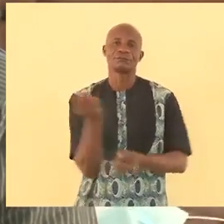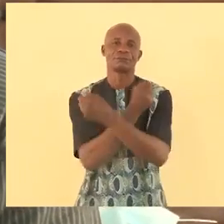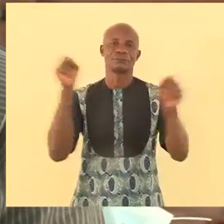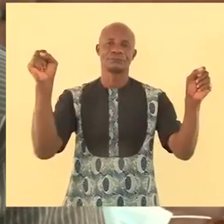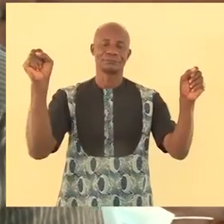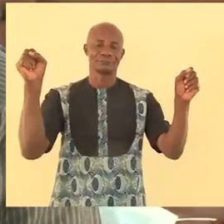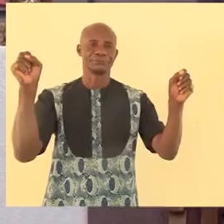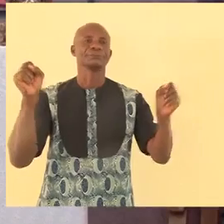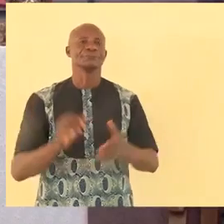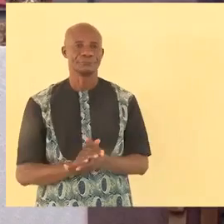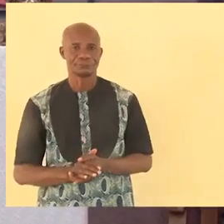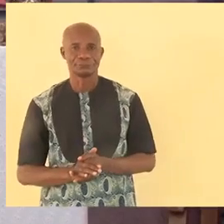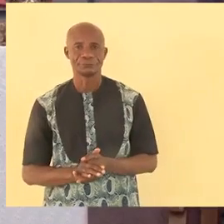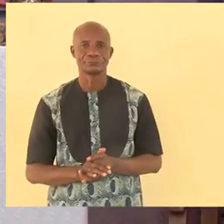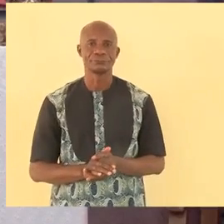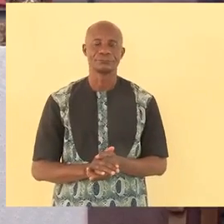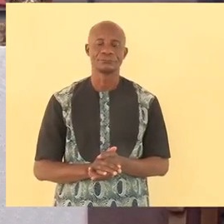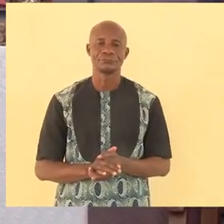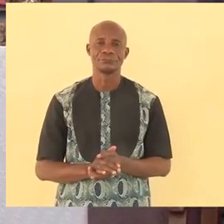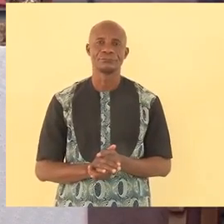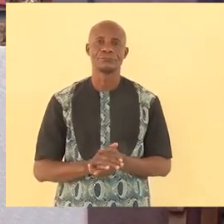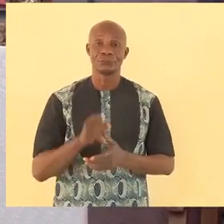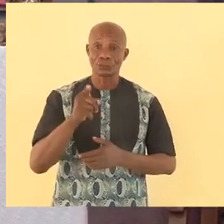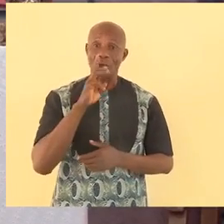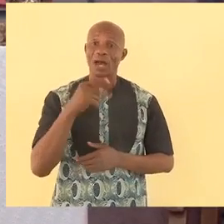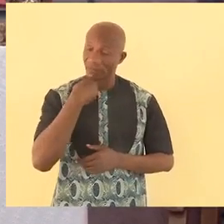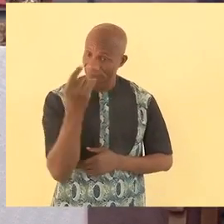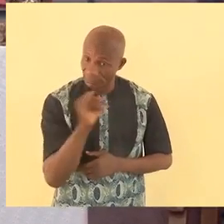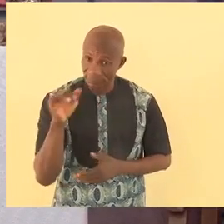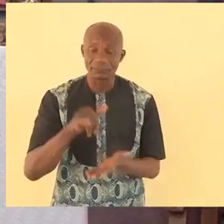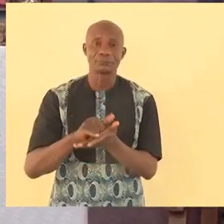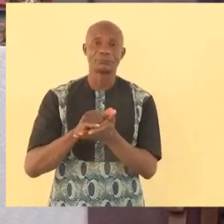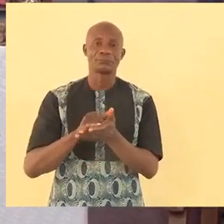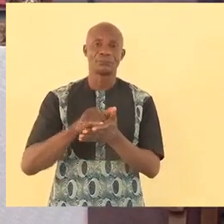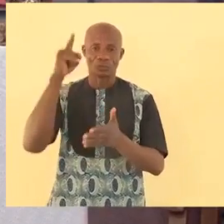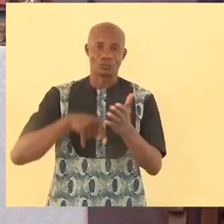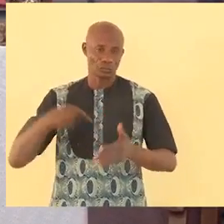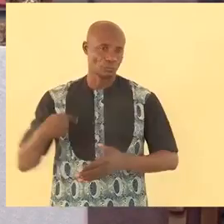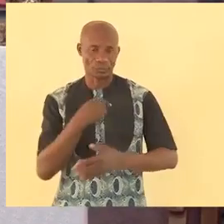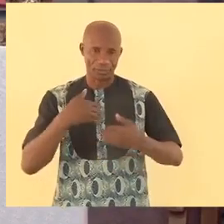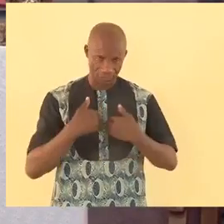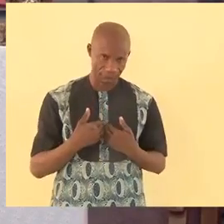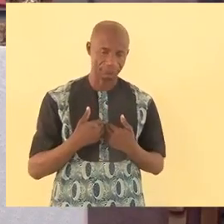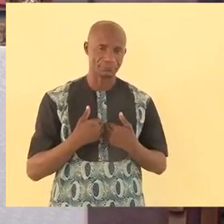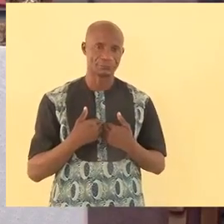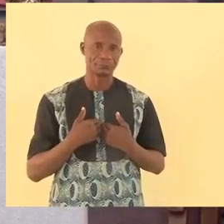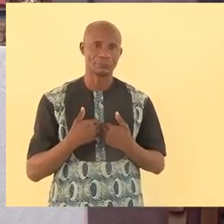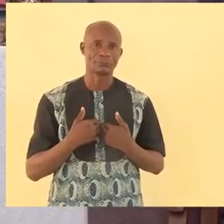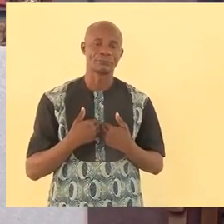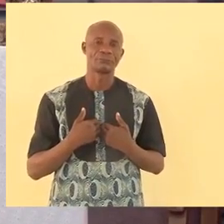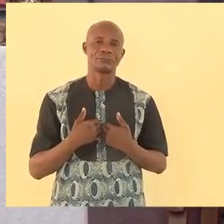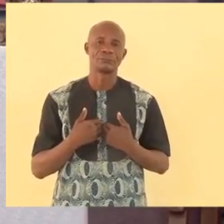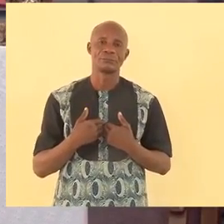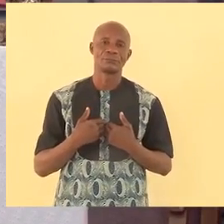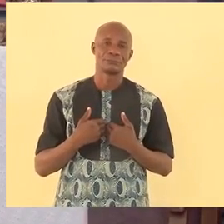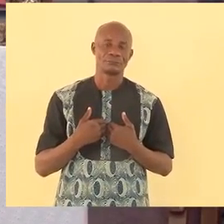salvation. Thank you. So you are saying that what people have, or